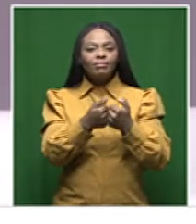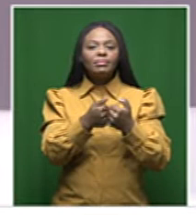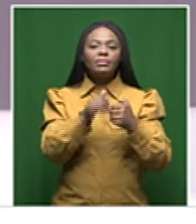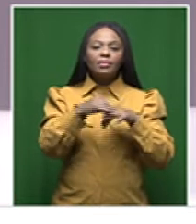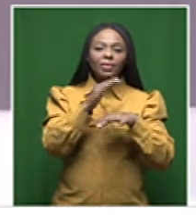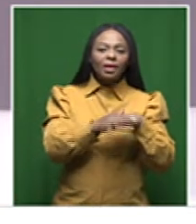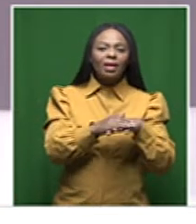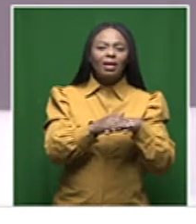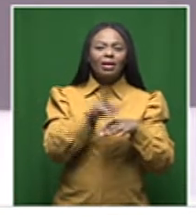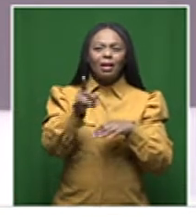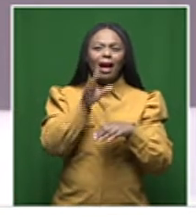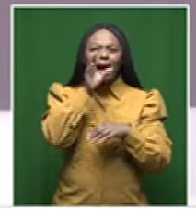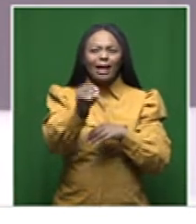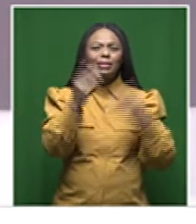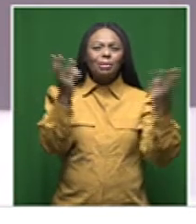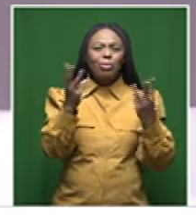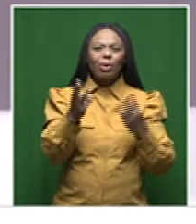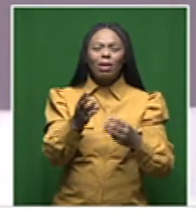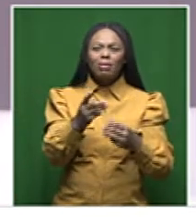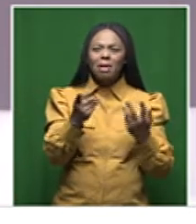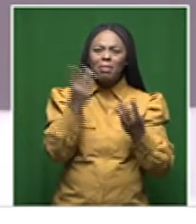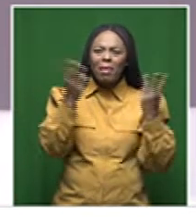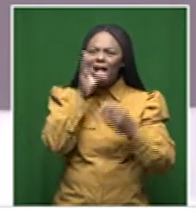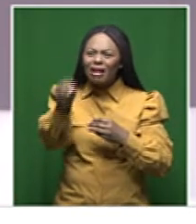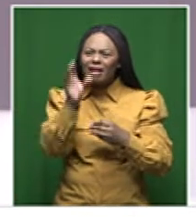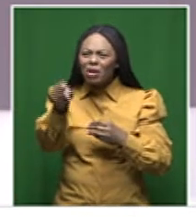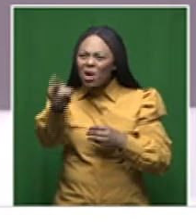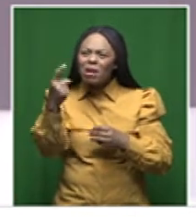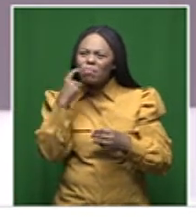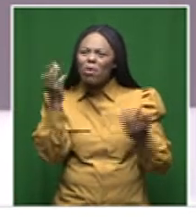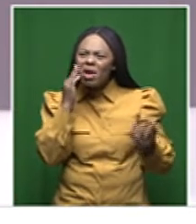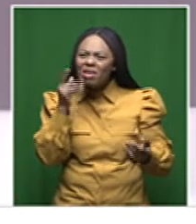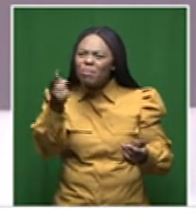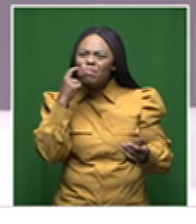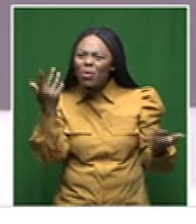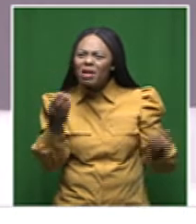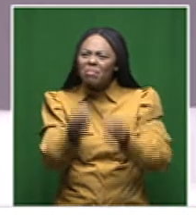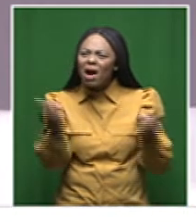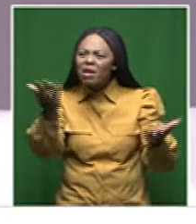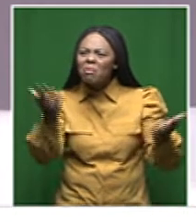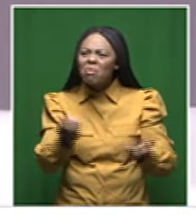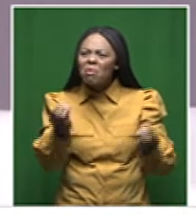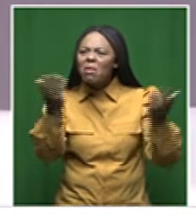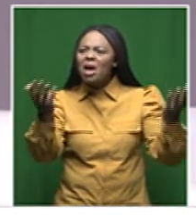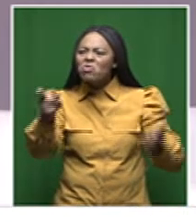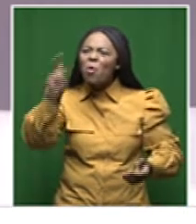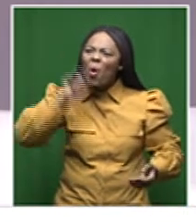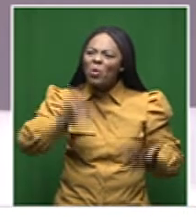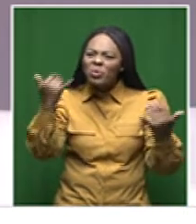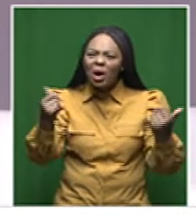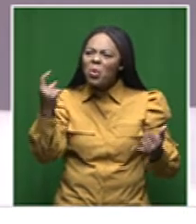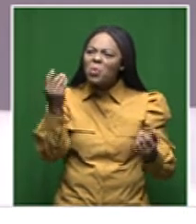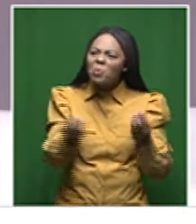avoid asking, when are you having children? I mean, you are getting old. People should